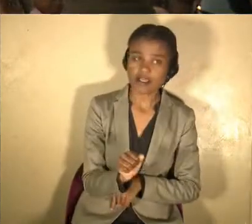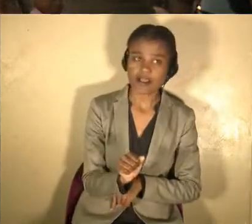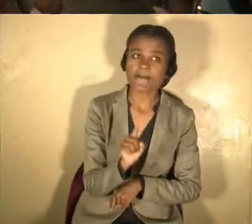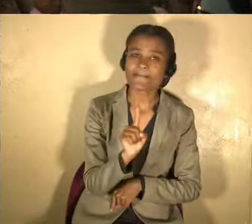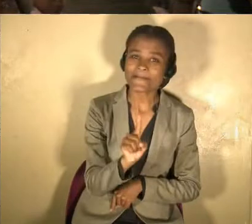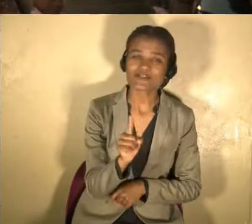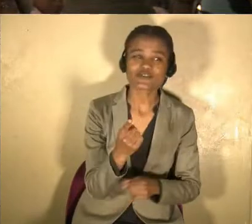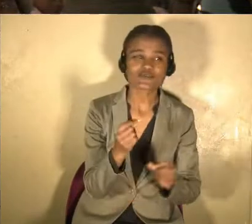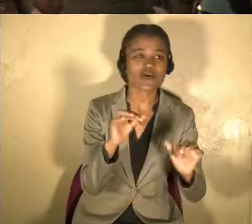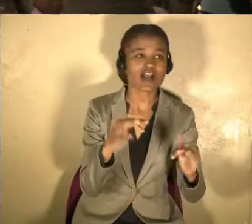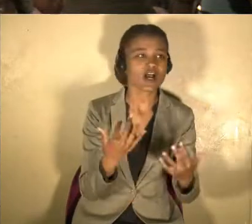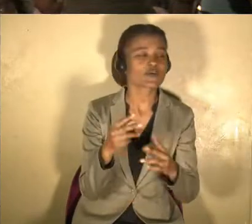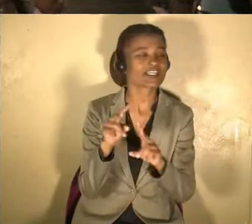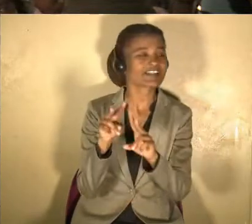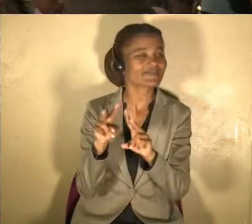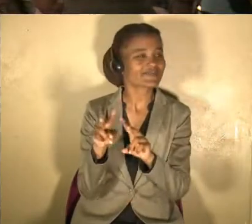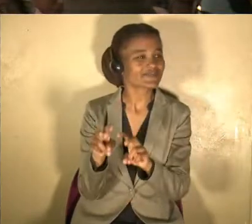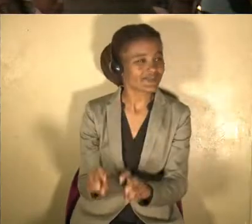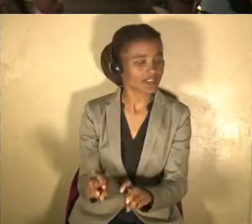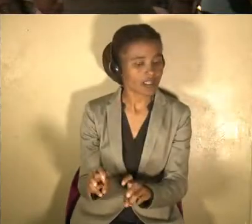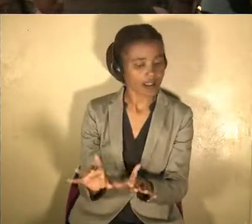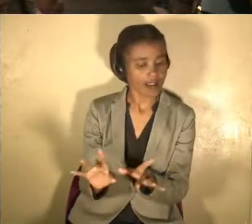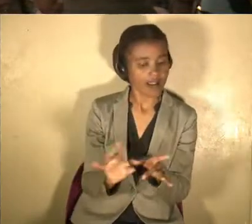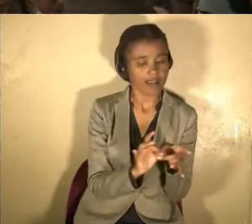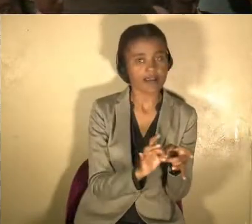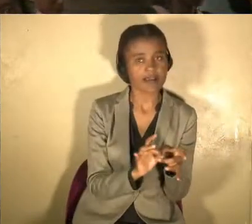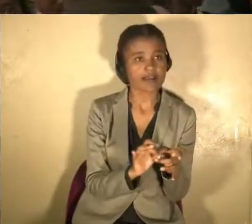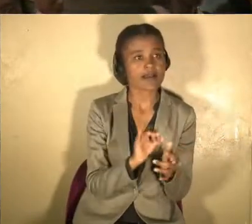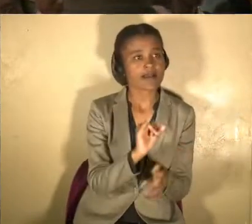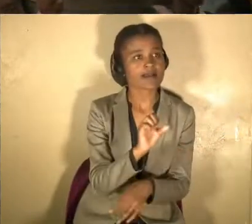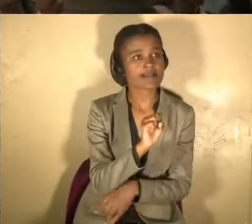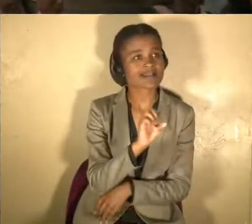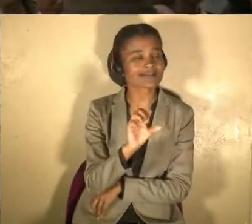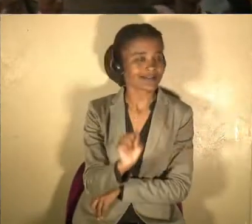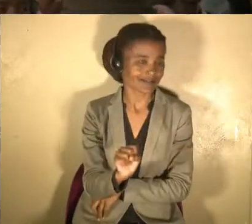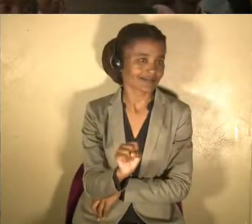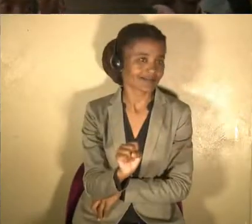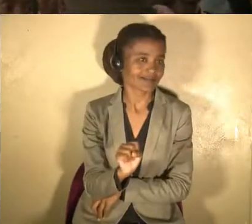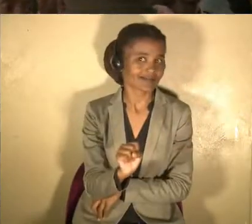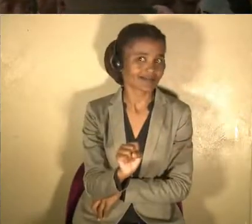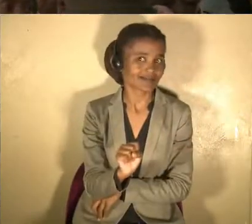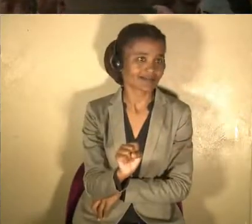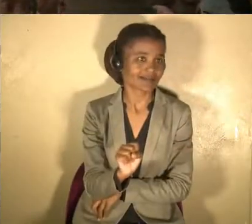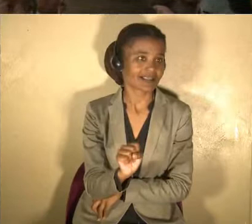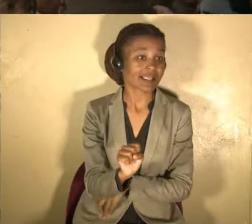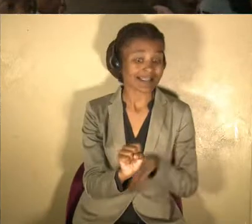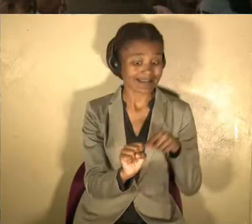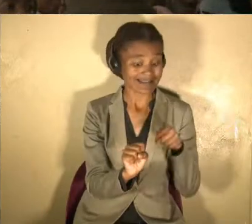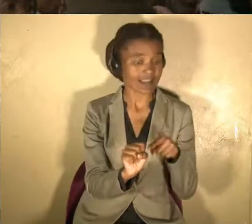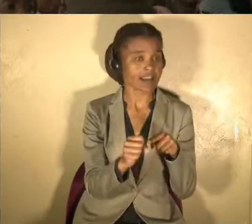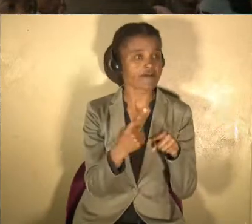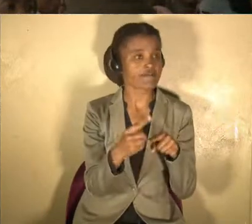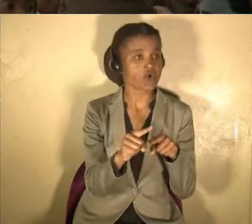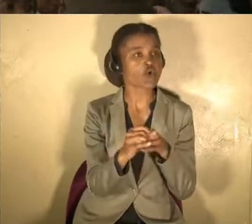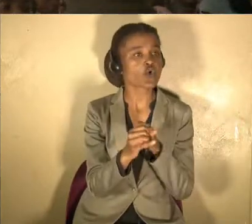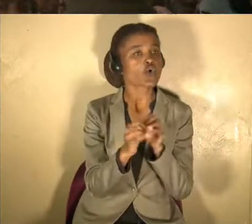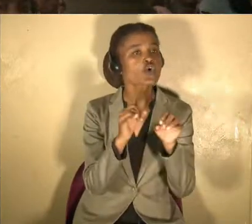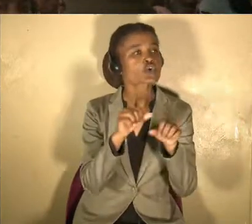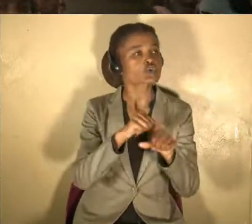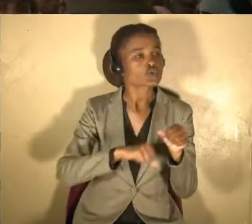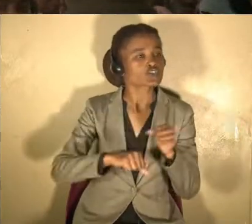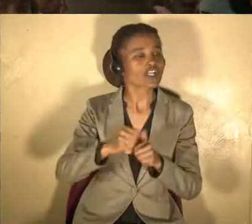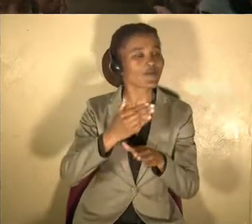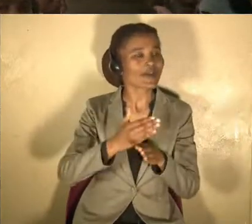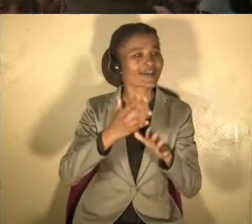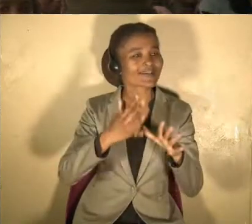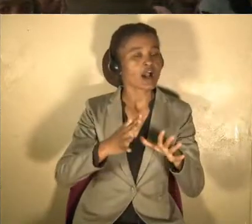investigation e tla linka le ISS. ISS o linka le di social worker tsa mafatshe kaofela a. Gore krile information